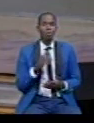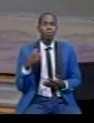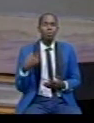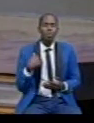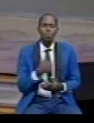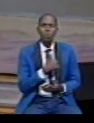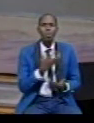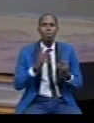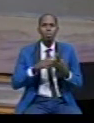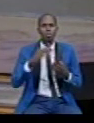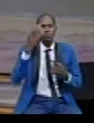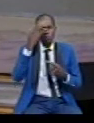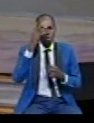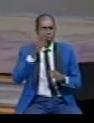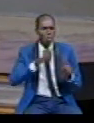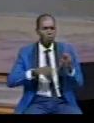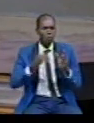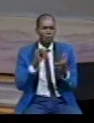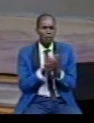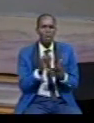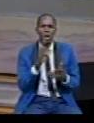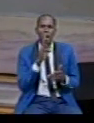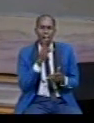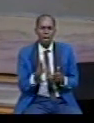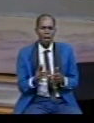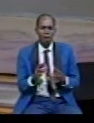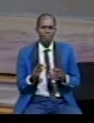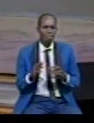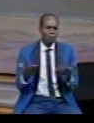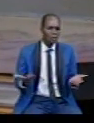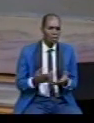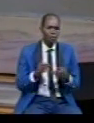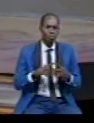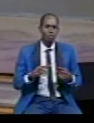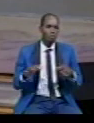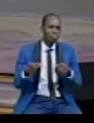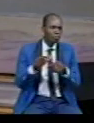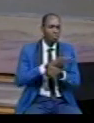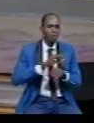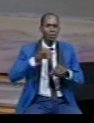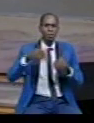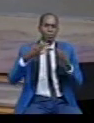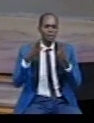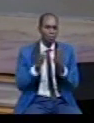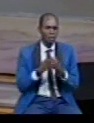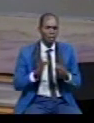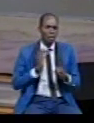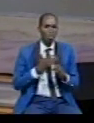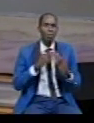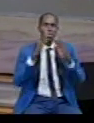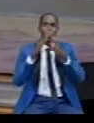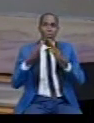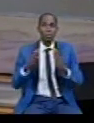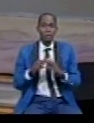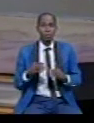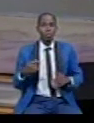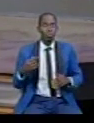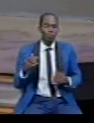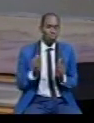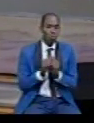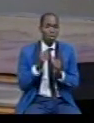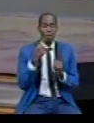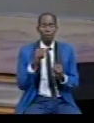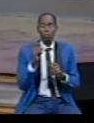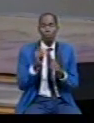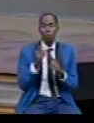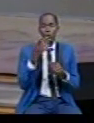people that are committed to filling Jerusalem and filling our city with the word of God